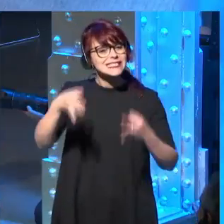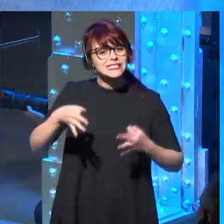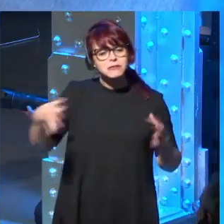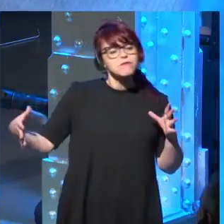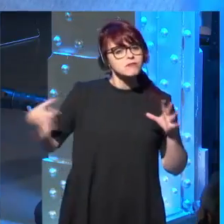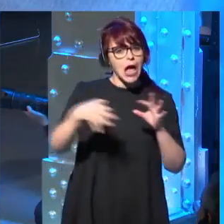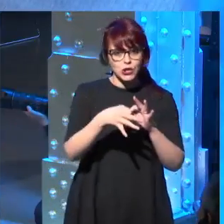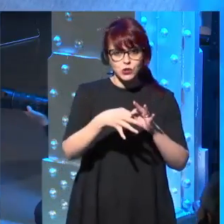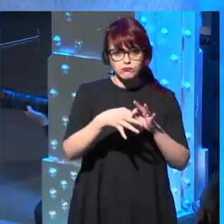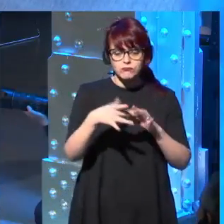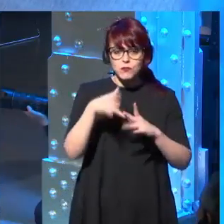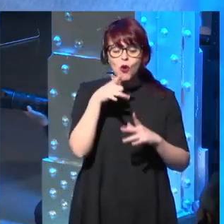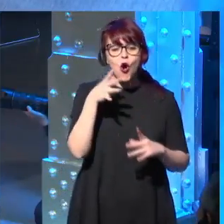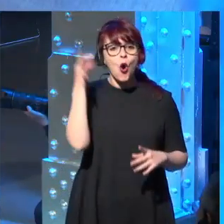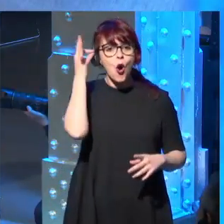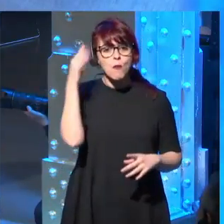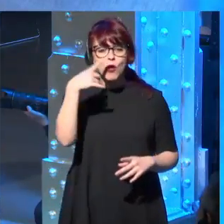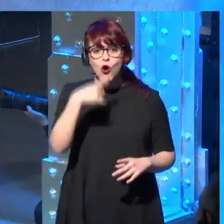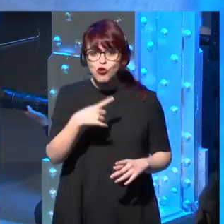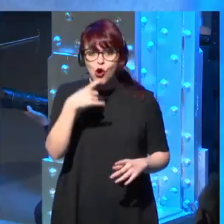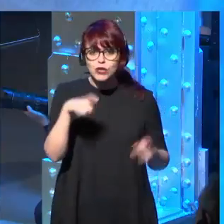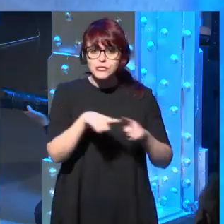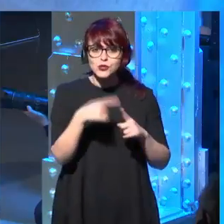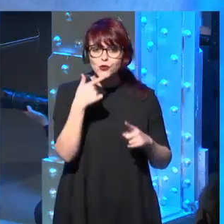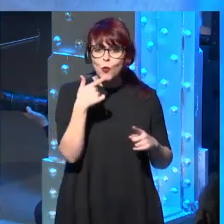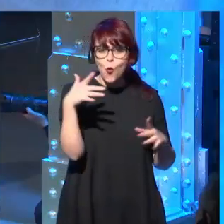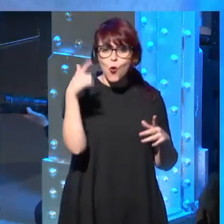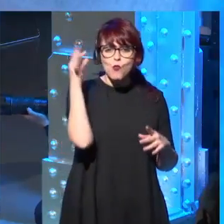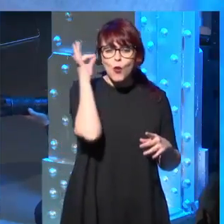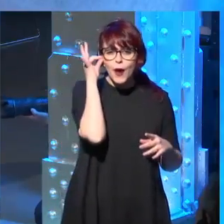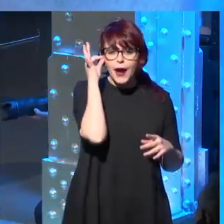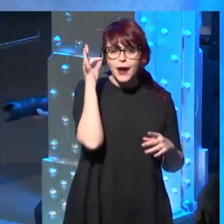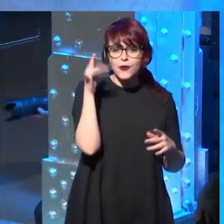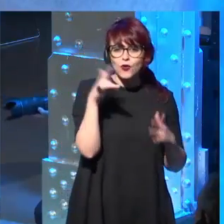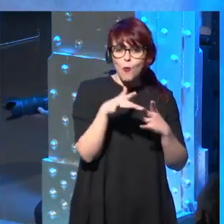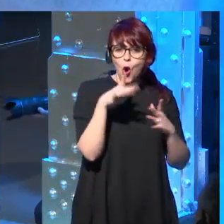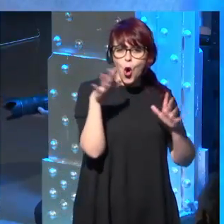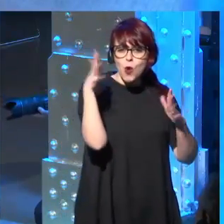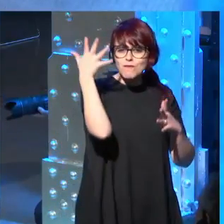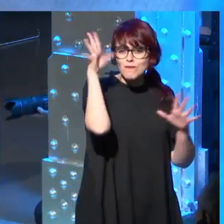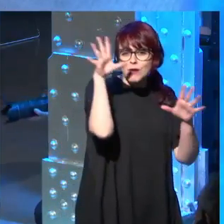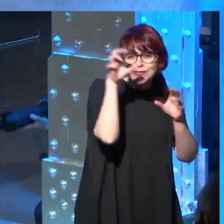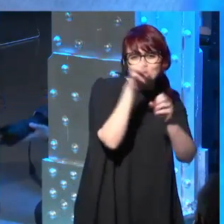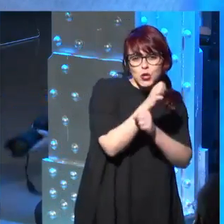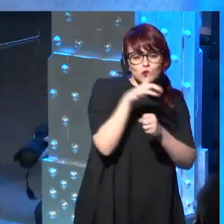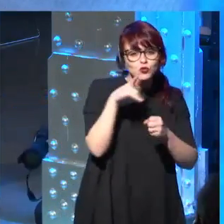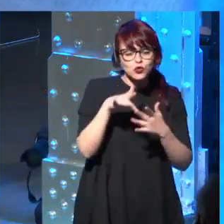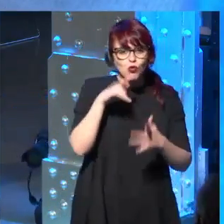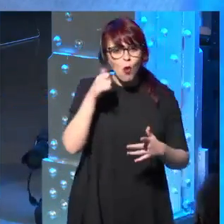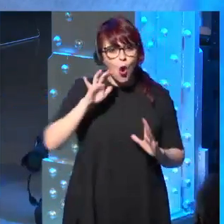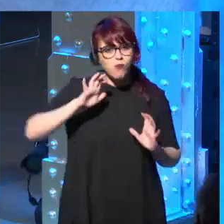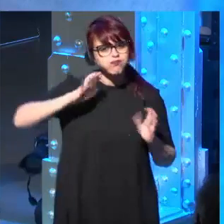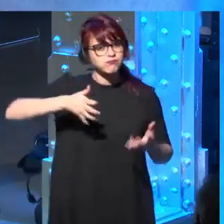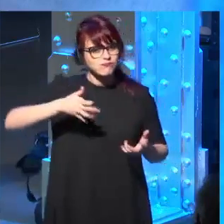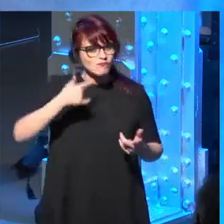mysterious, forceful woman who destroy things. More or less the same in my part of the world, but